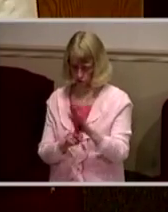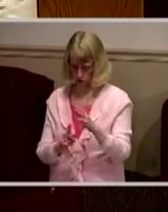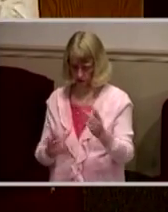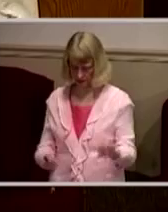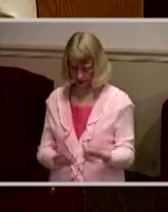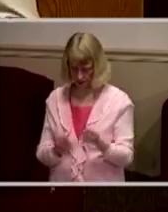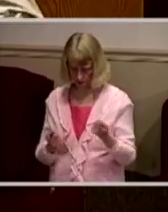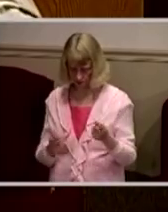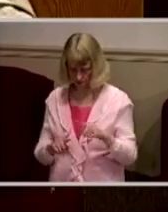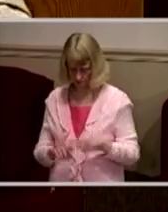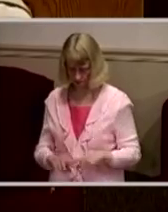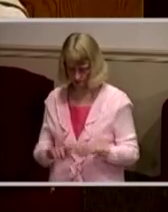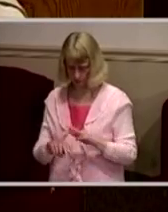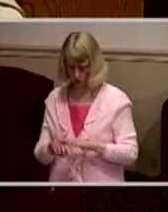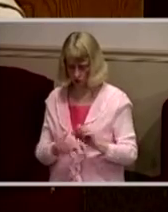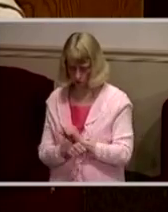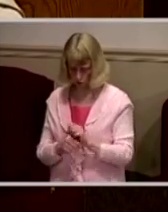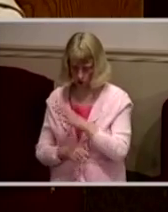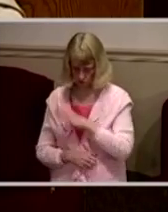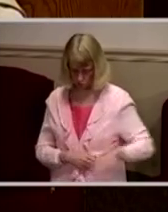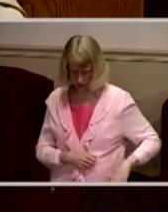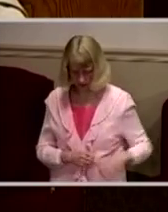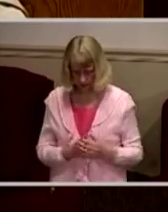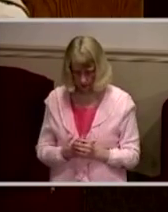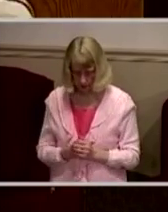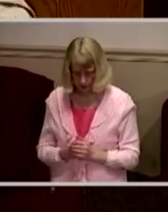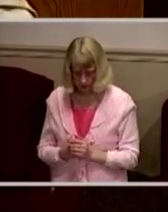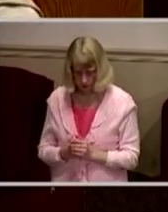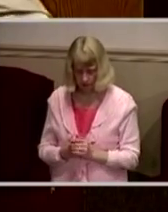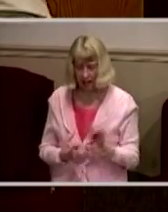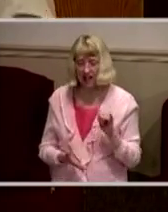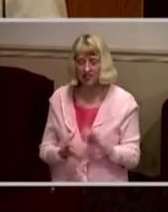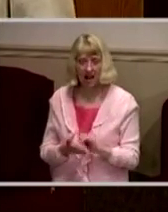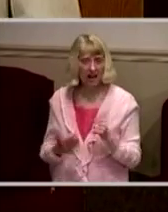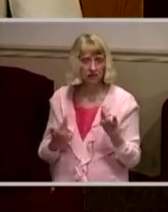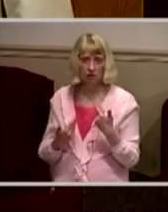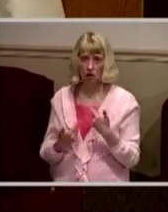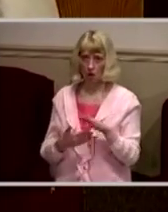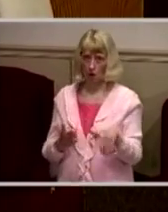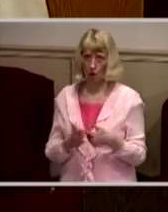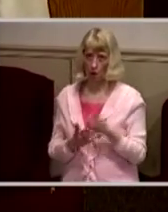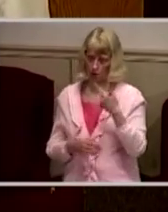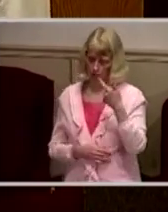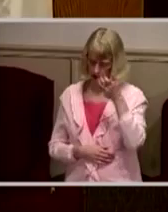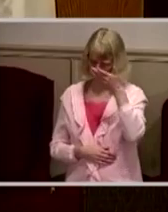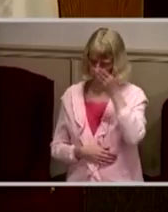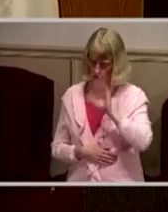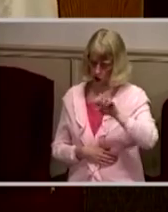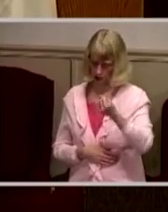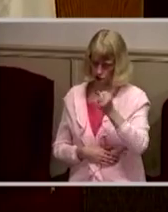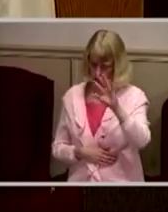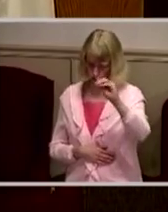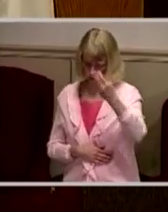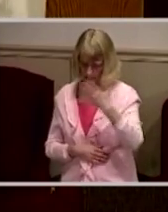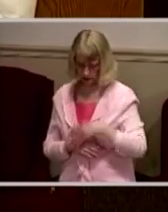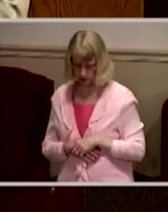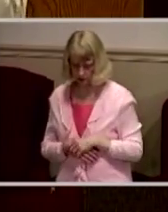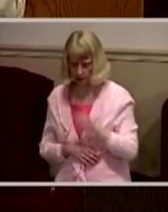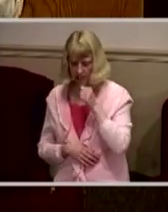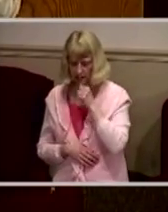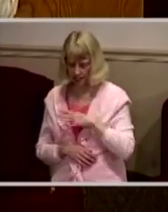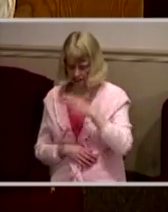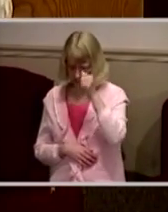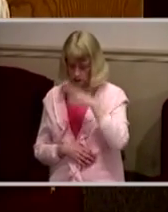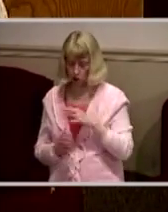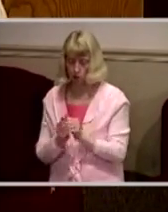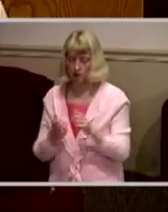sin based upon the work of Christ. And that's all because of God's grace. Ladies and gentlemen,